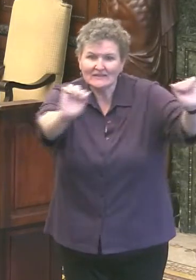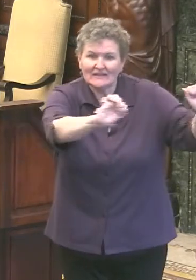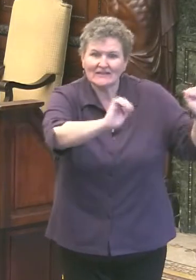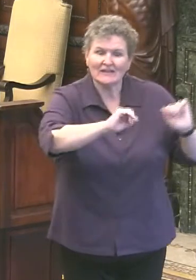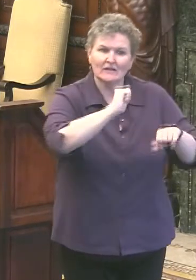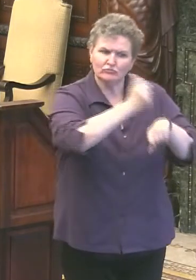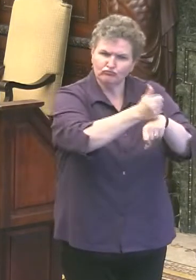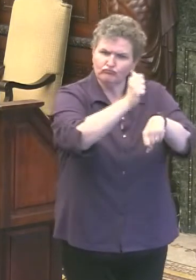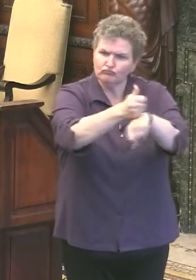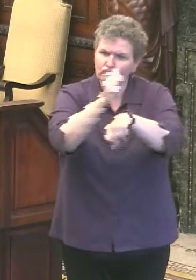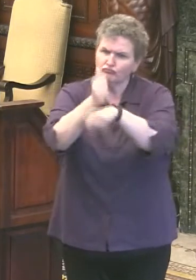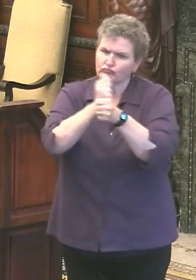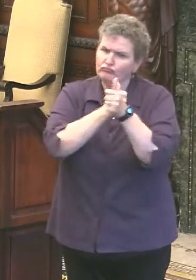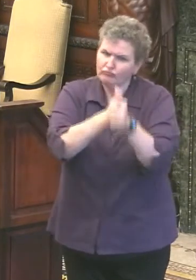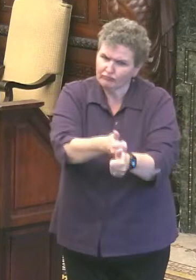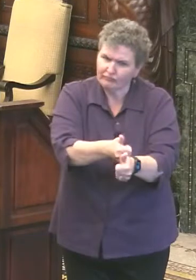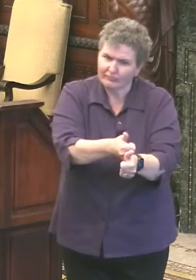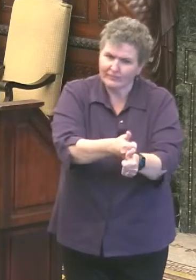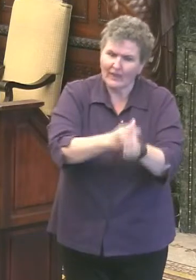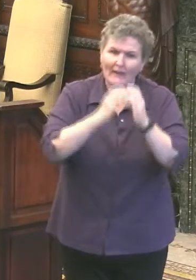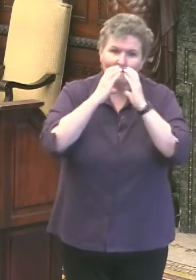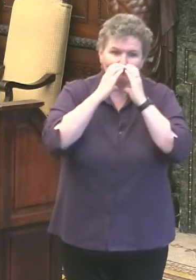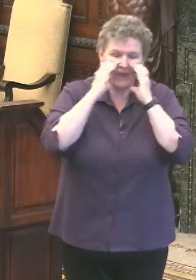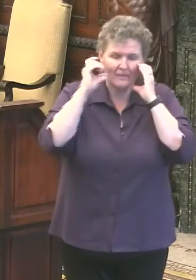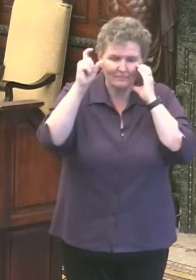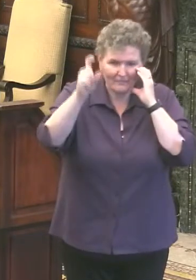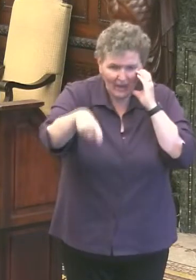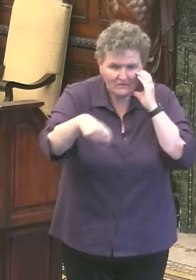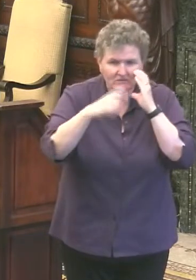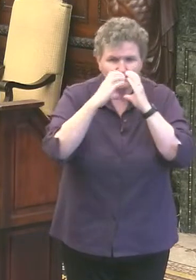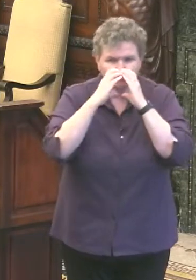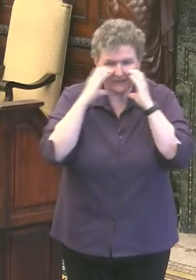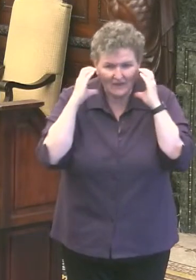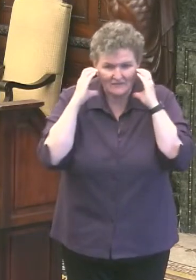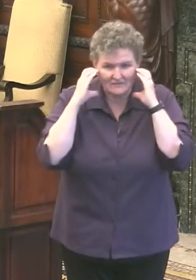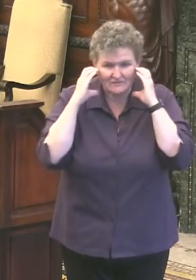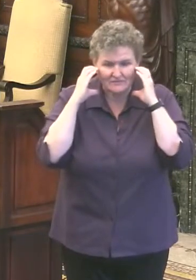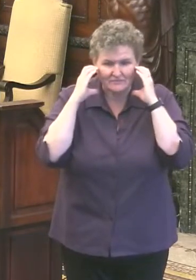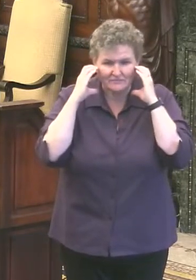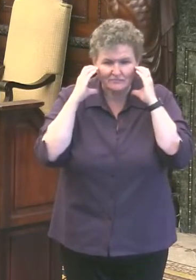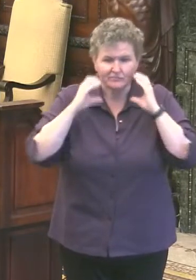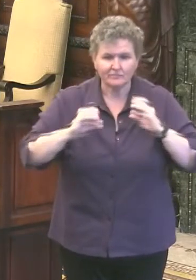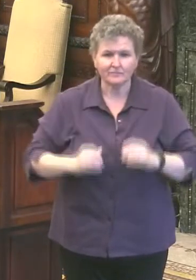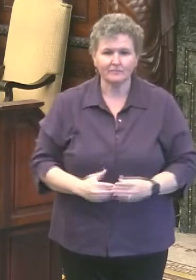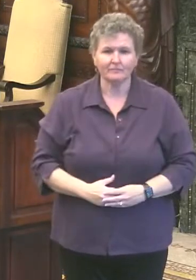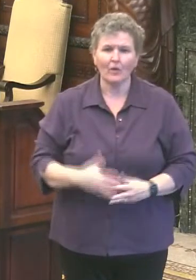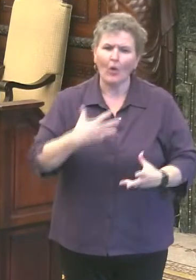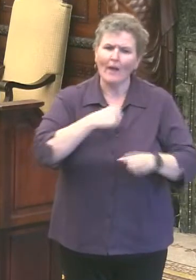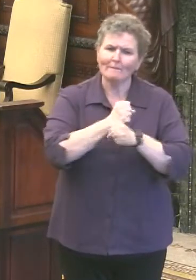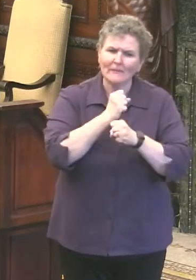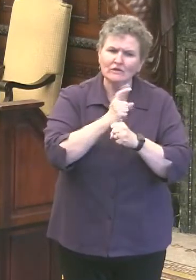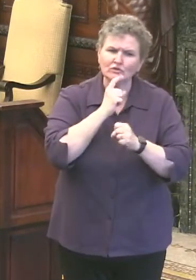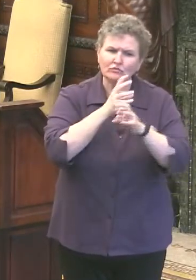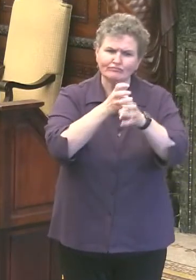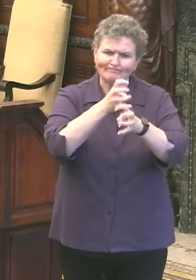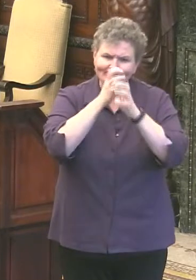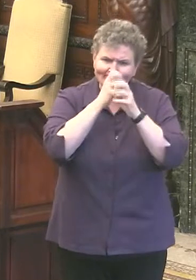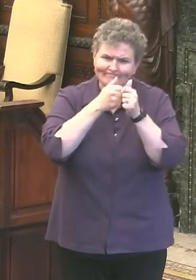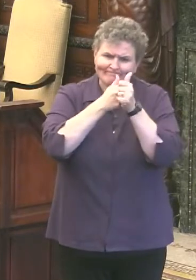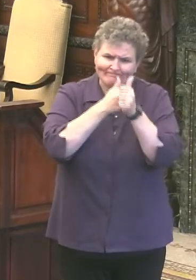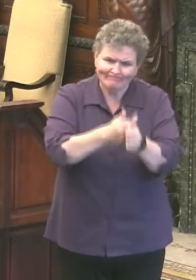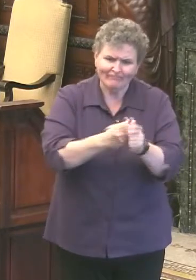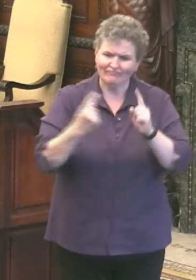that masks are required, and then there are strict protocols for social distancing.